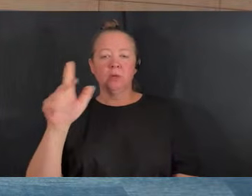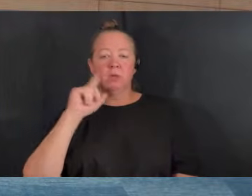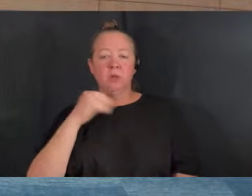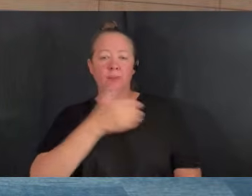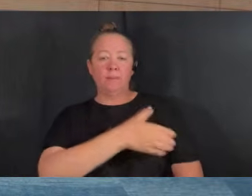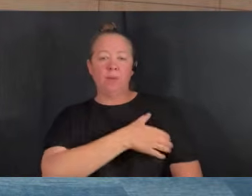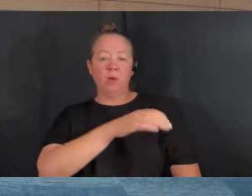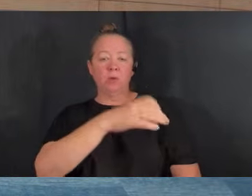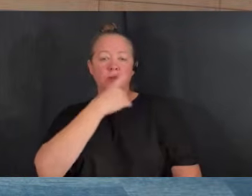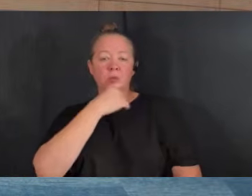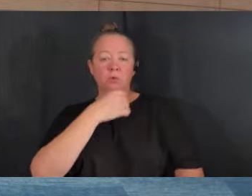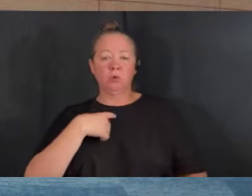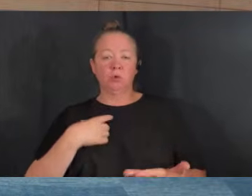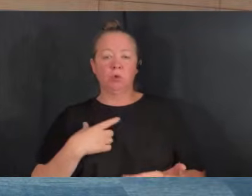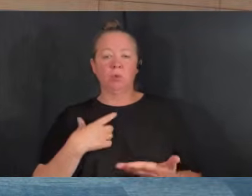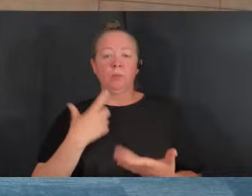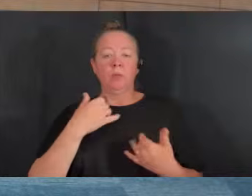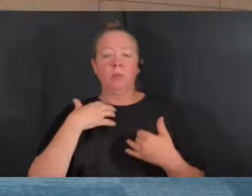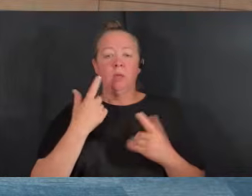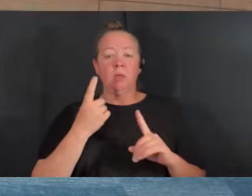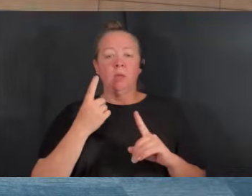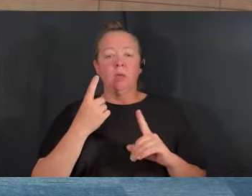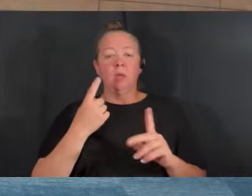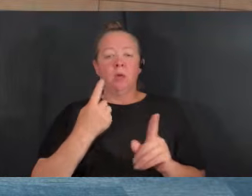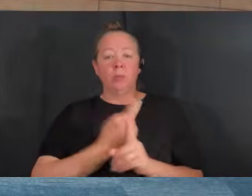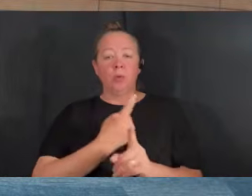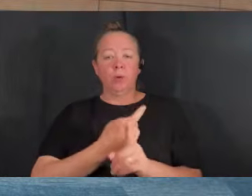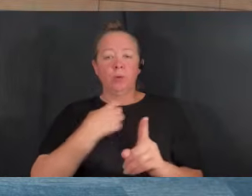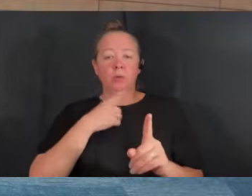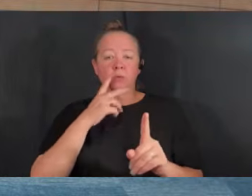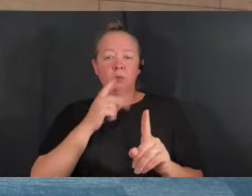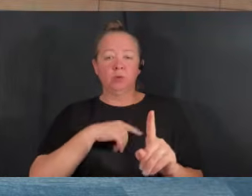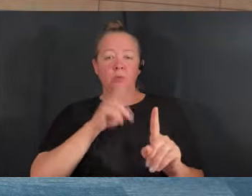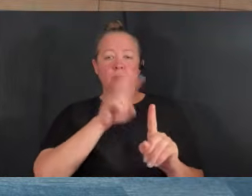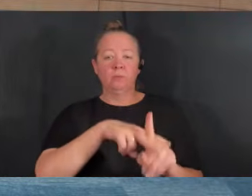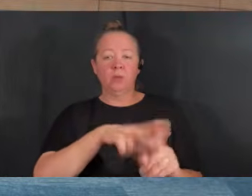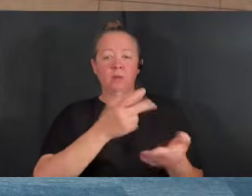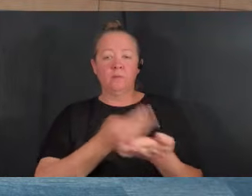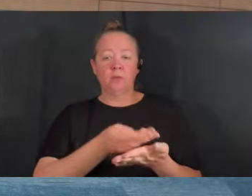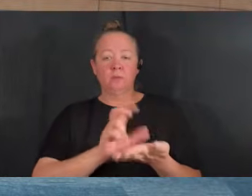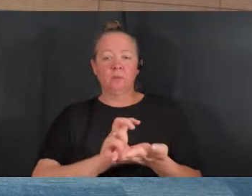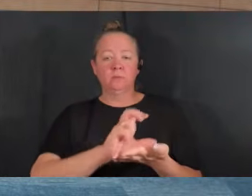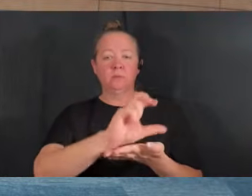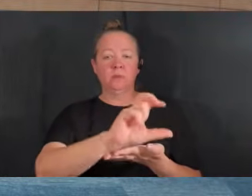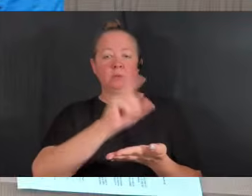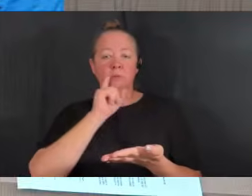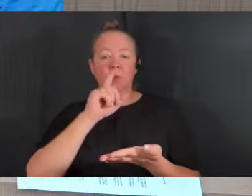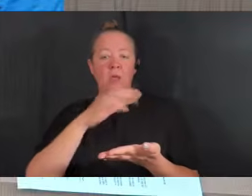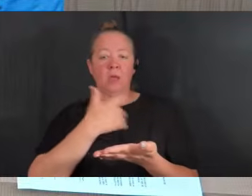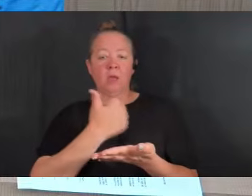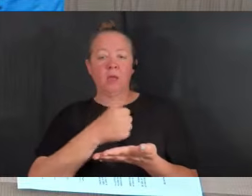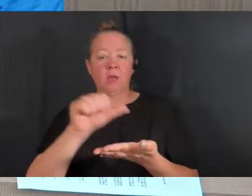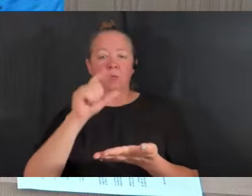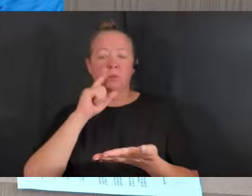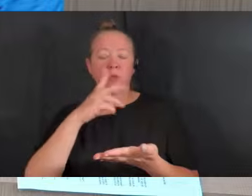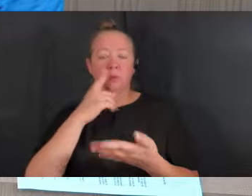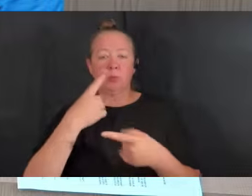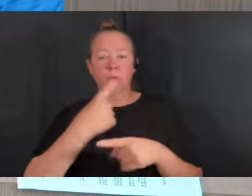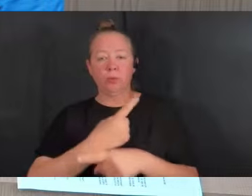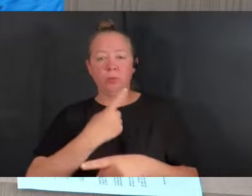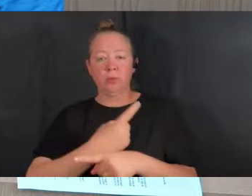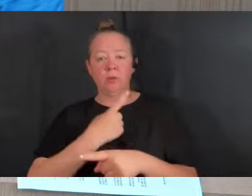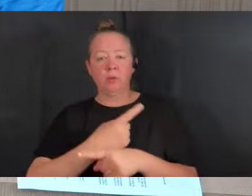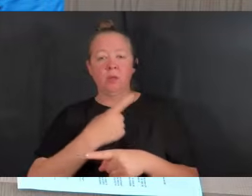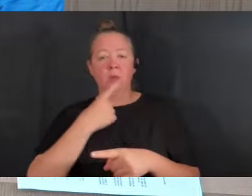purpose deemed to be public, and whereas each fiscal year of the town commences on July 1 and ends